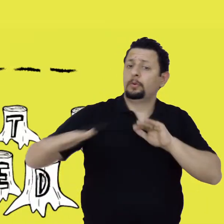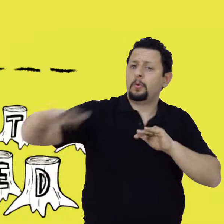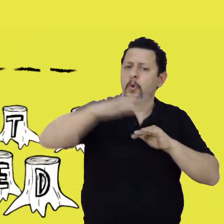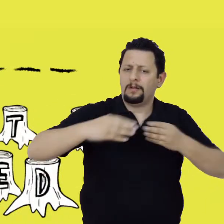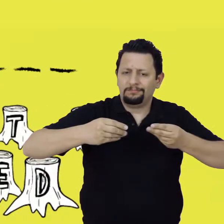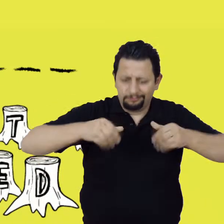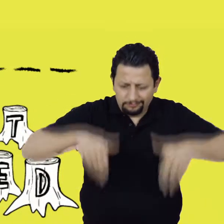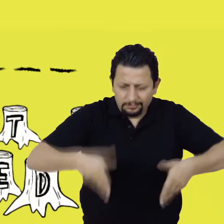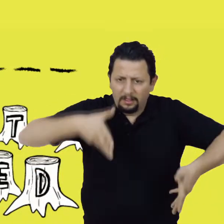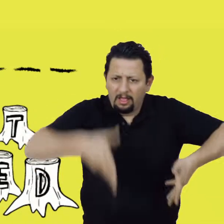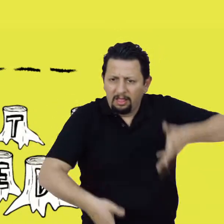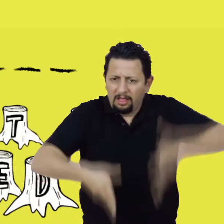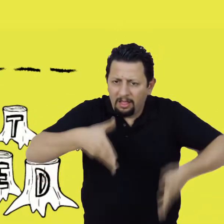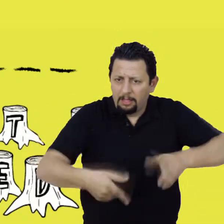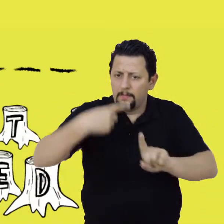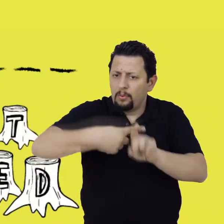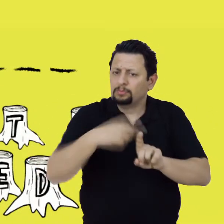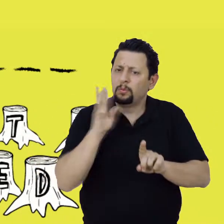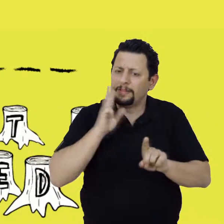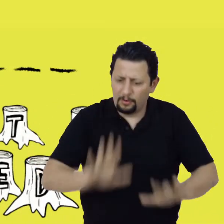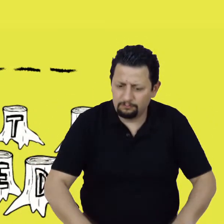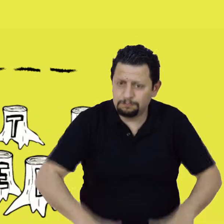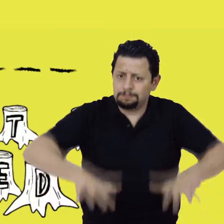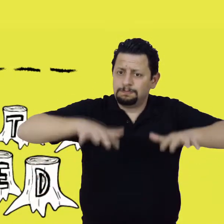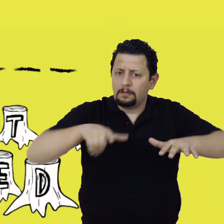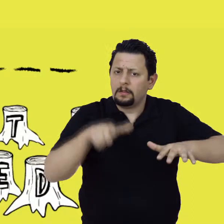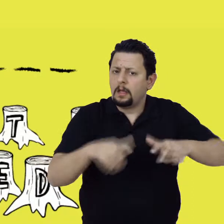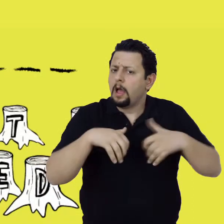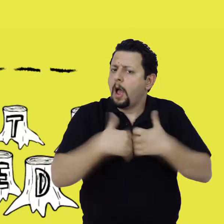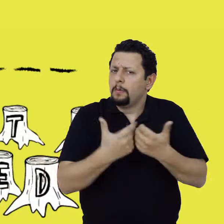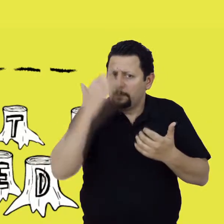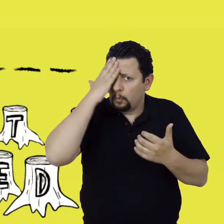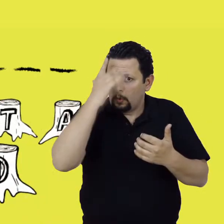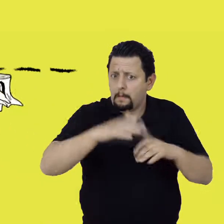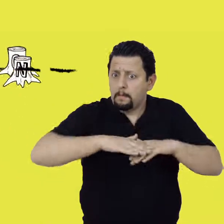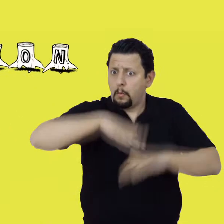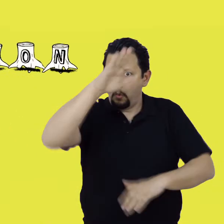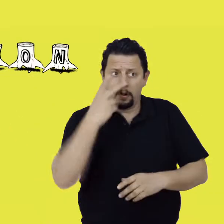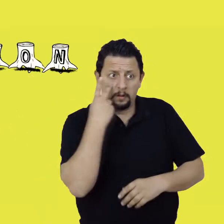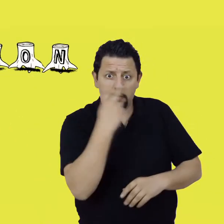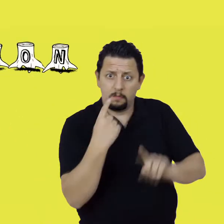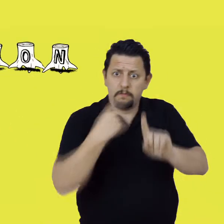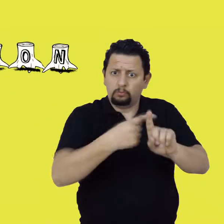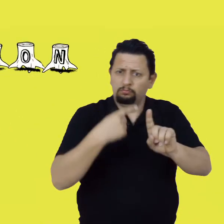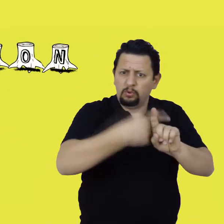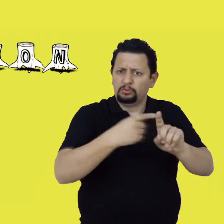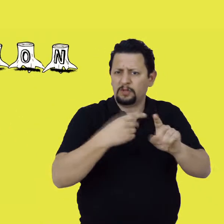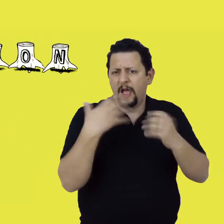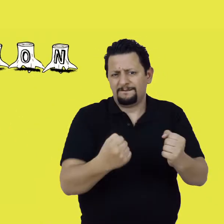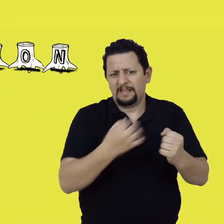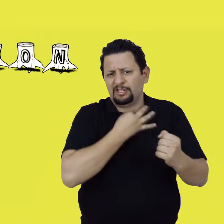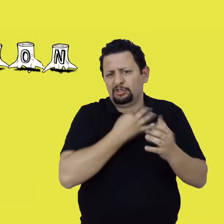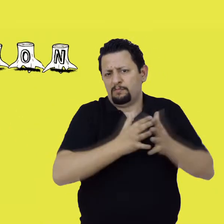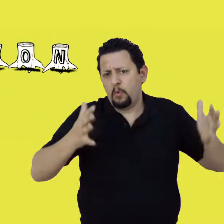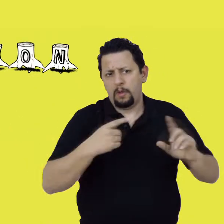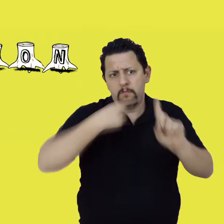communities' vulnerability to soil erosion, mudslides and flooding? On top, 13 short lines. Letters are arranged in a way to form the